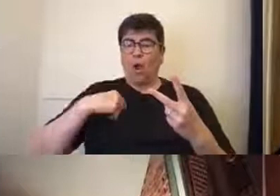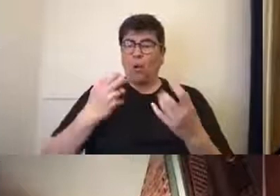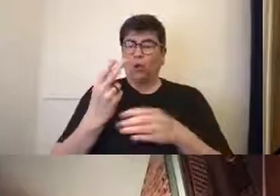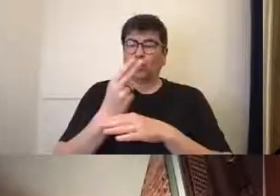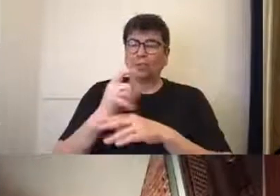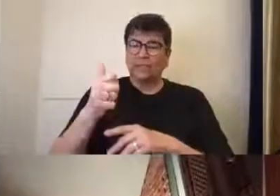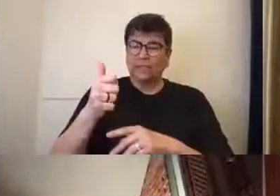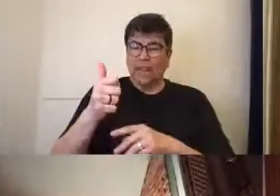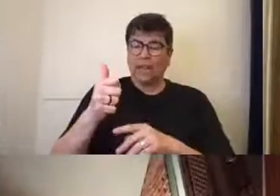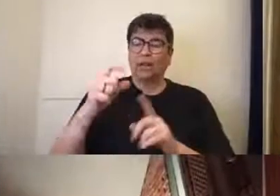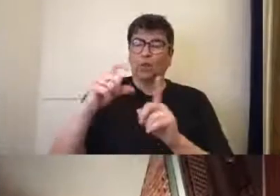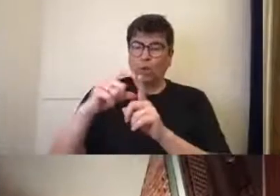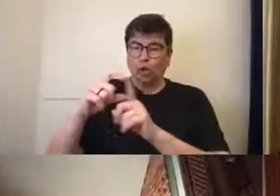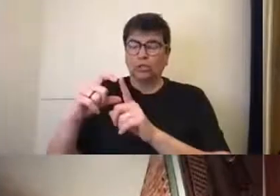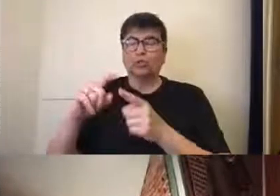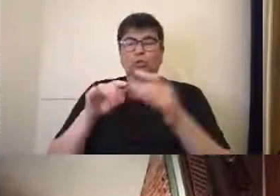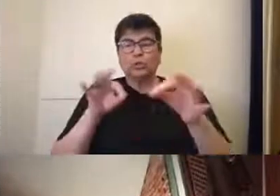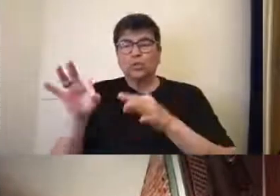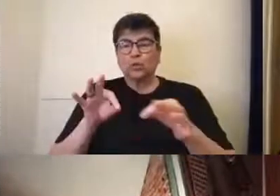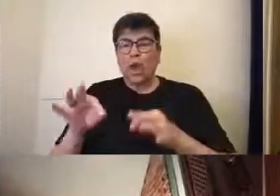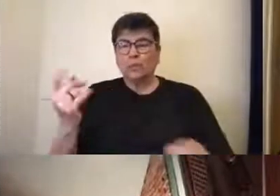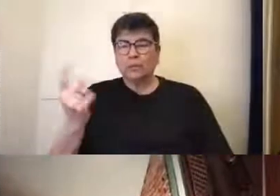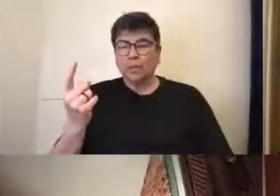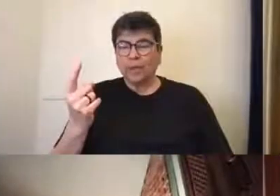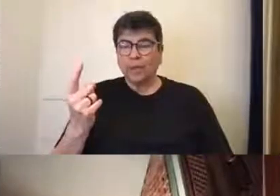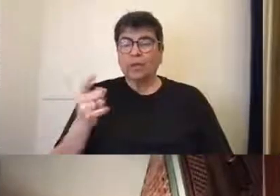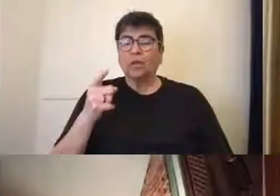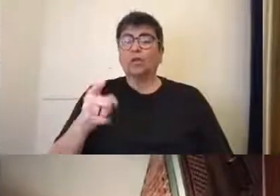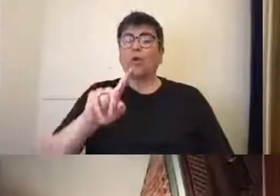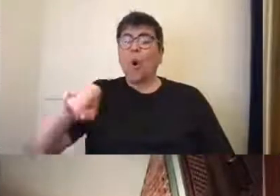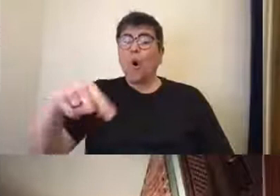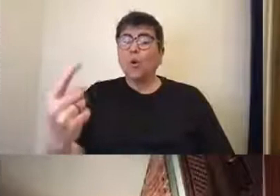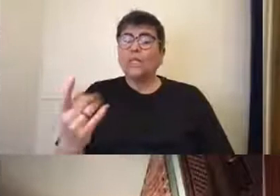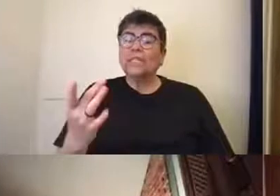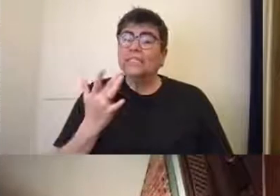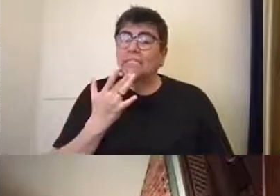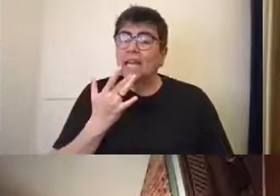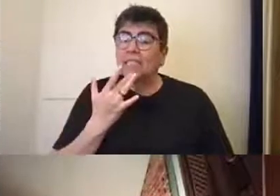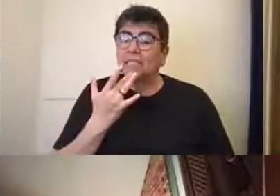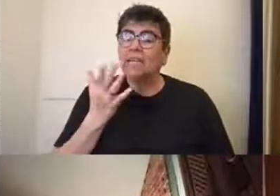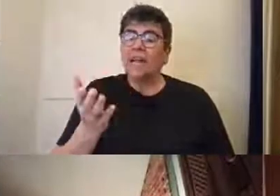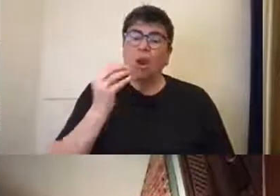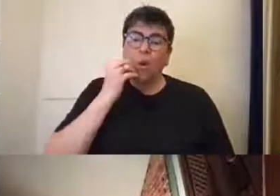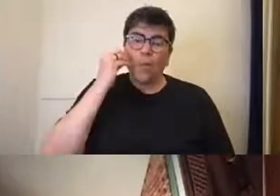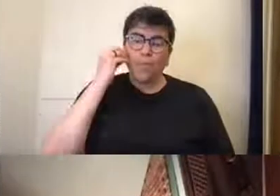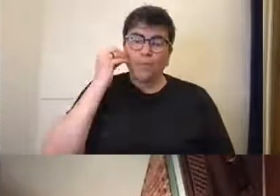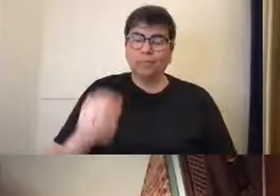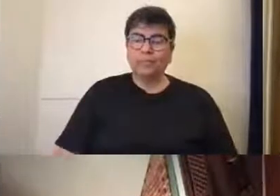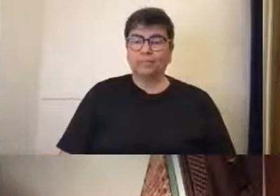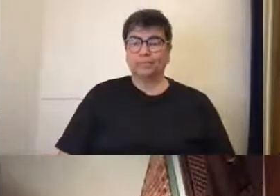10 concrete words to describe something you only taste at home.